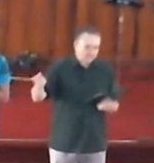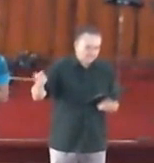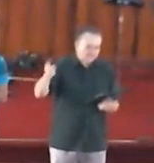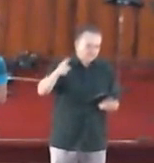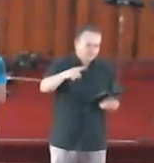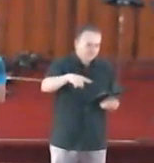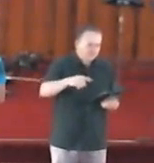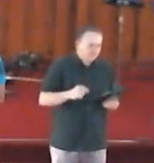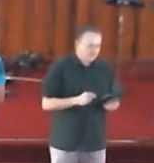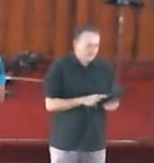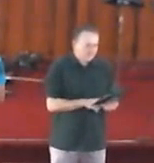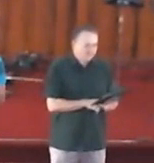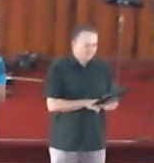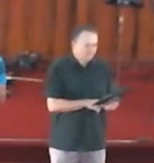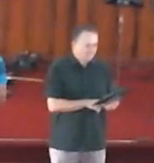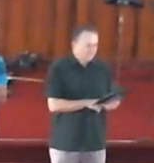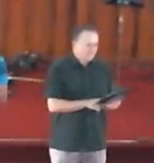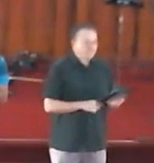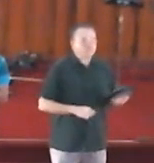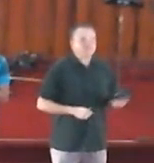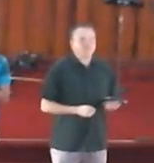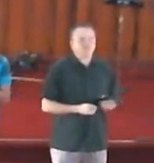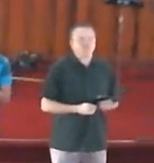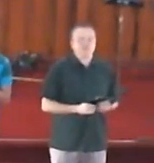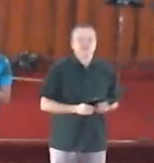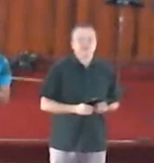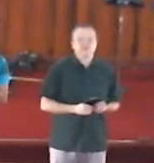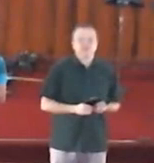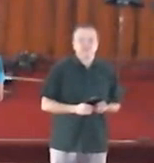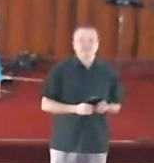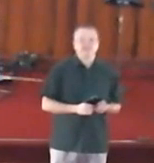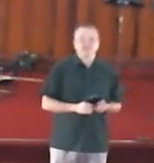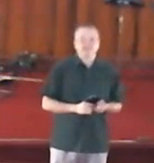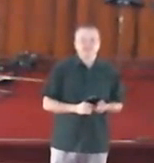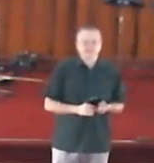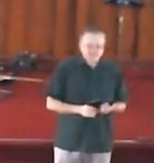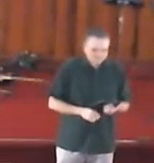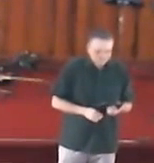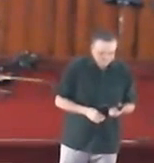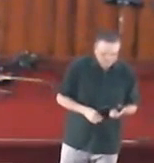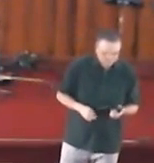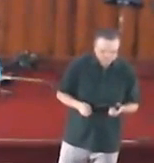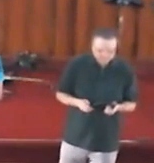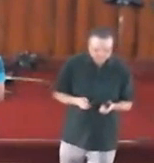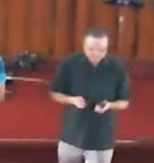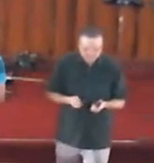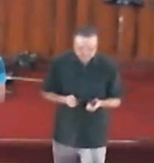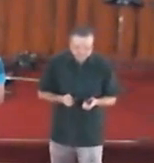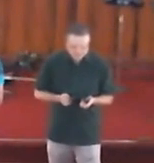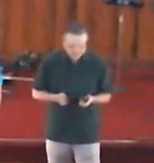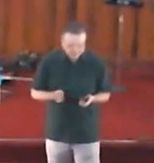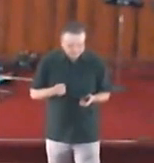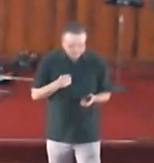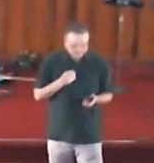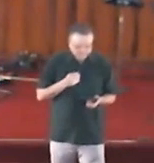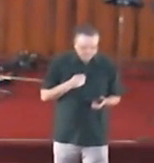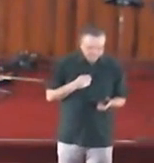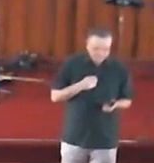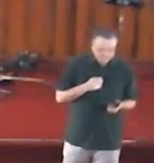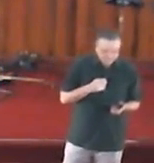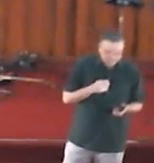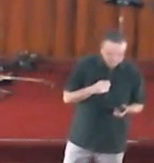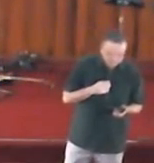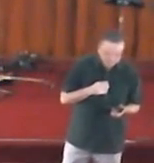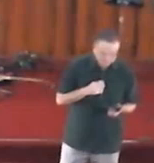tanto en Jerusalén como en toda Judea y Samaria y hasta los confines de la tierra. And in Acts 1:8, he says, "But you will